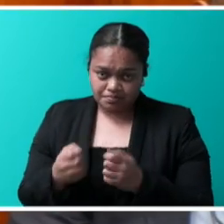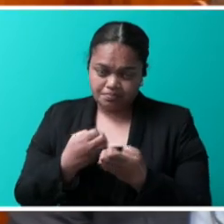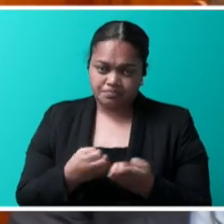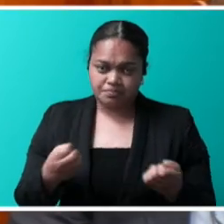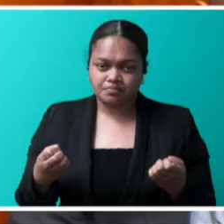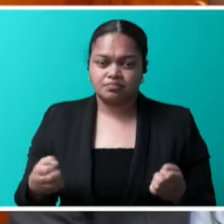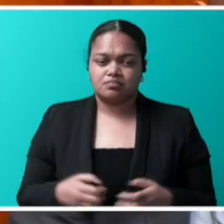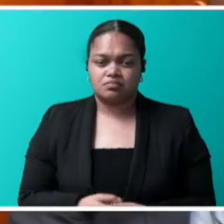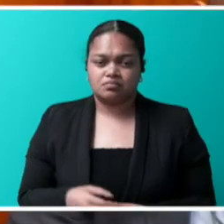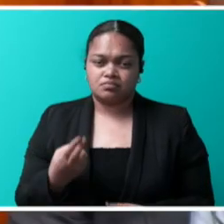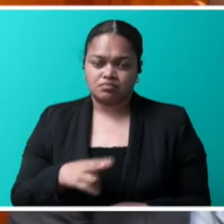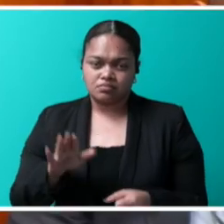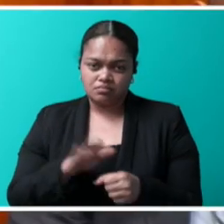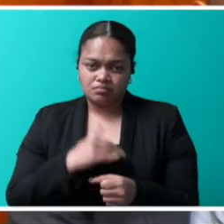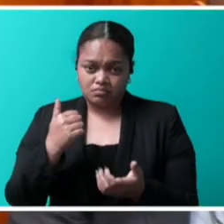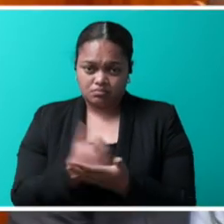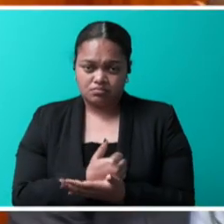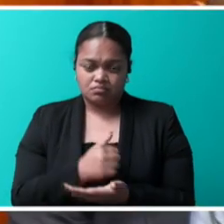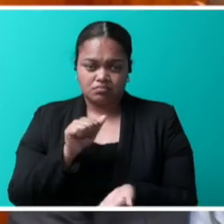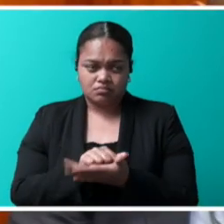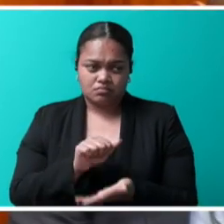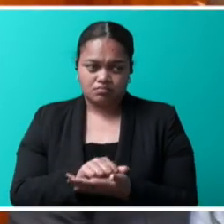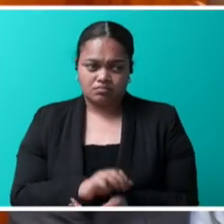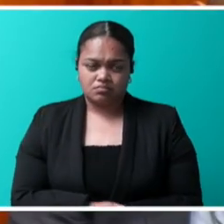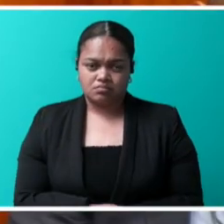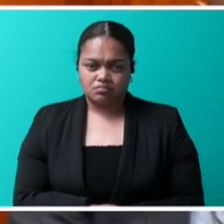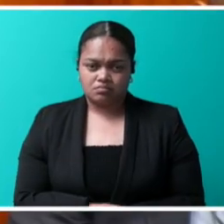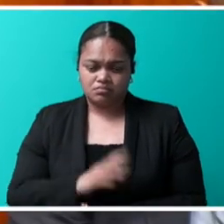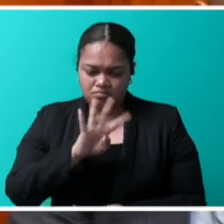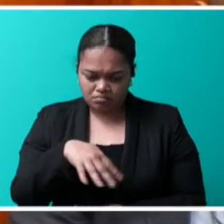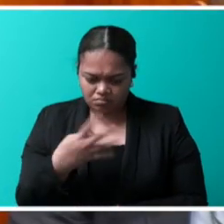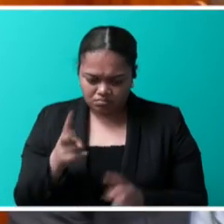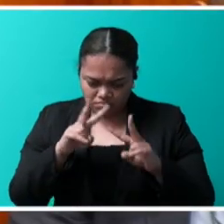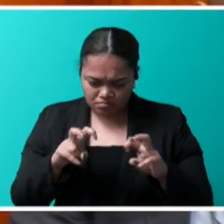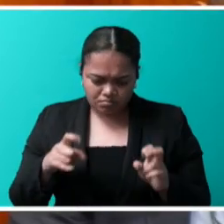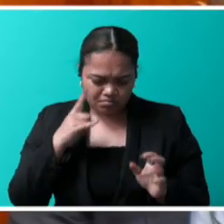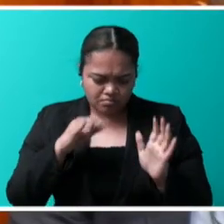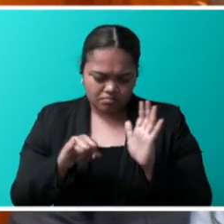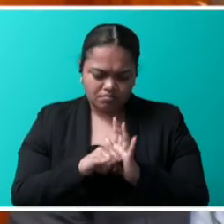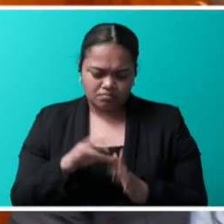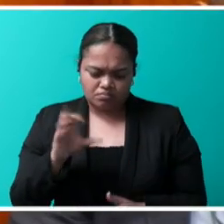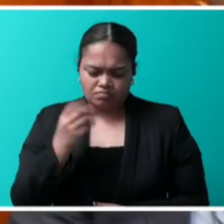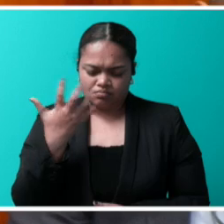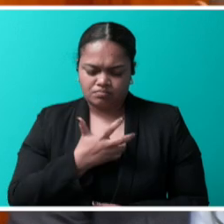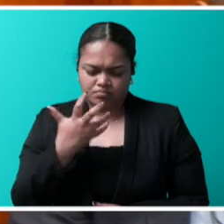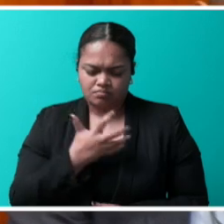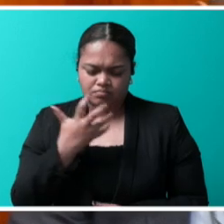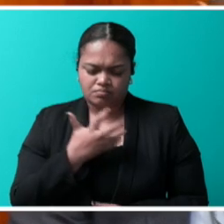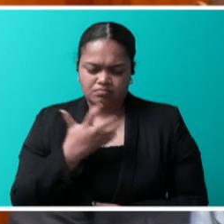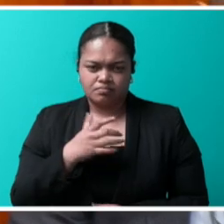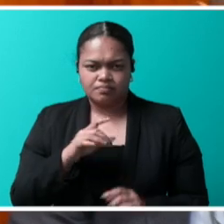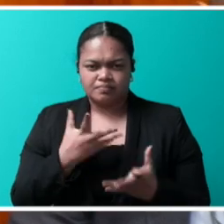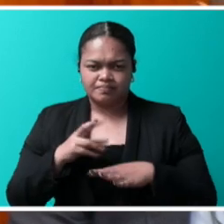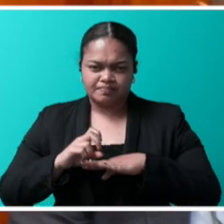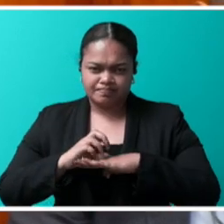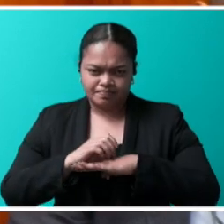protocol to ensure rapid and accurate detection of harmful organisms. The